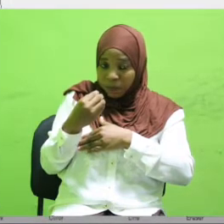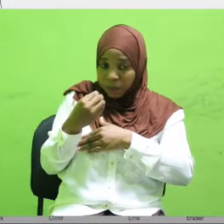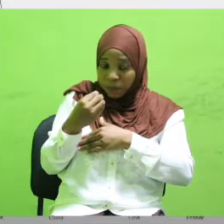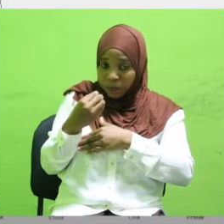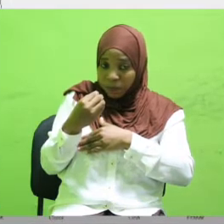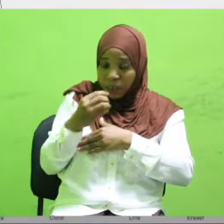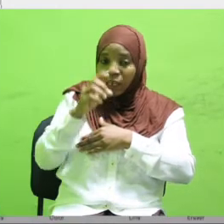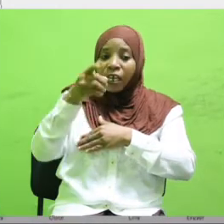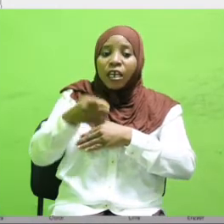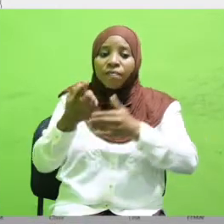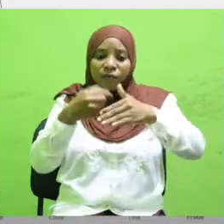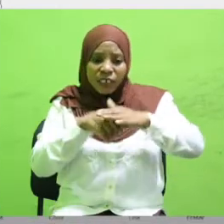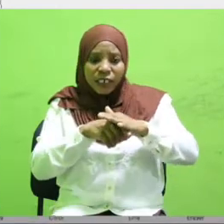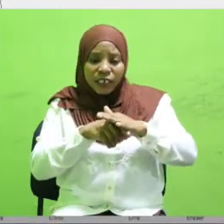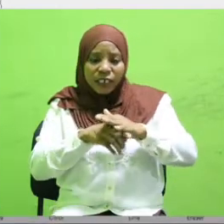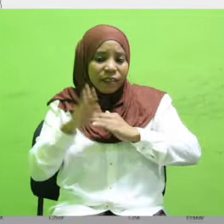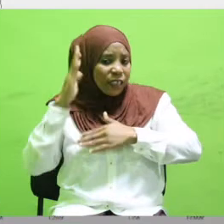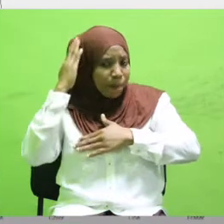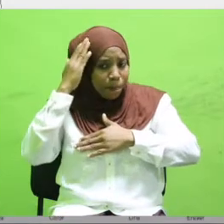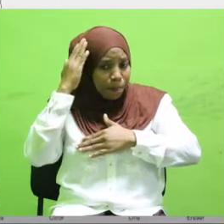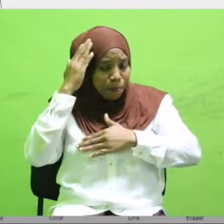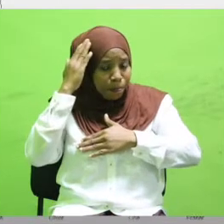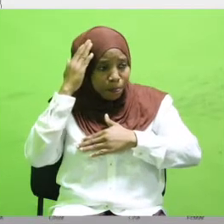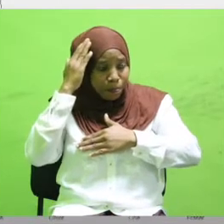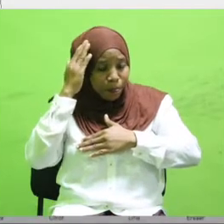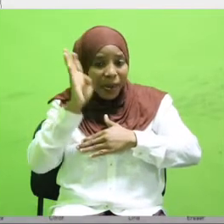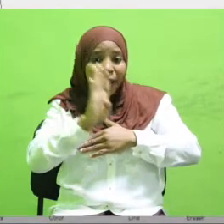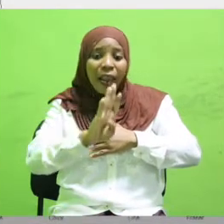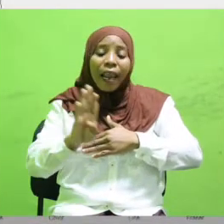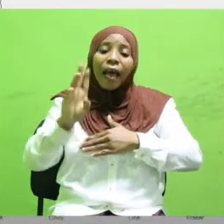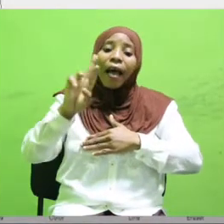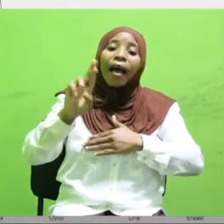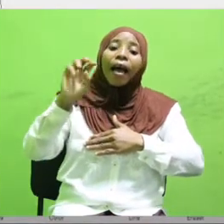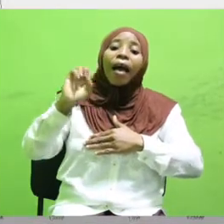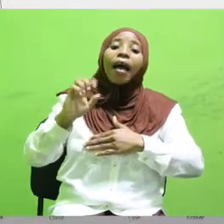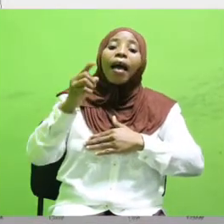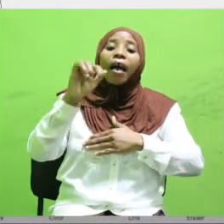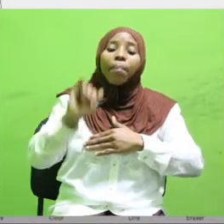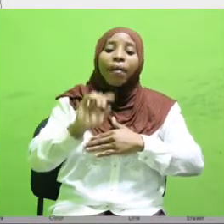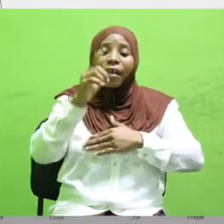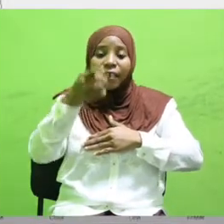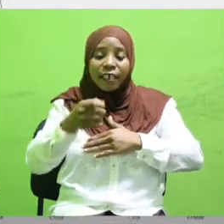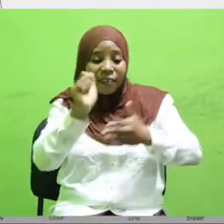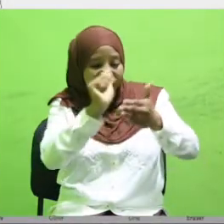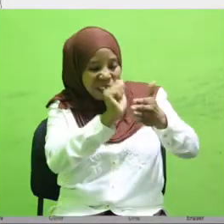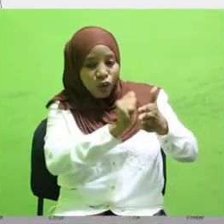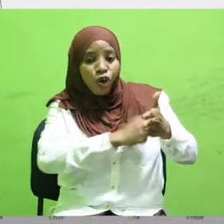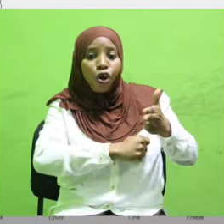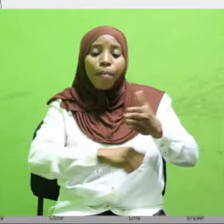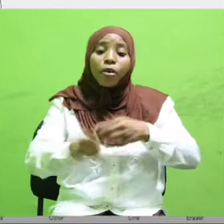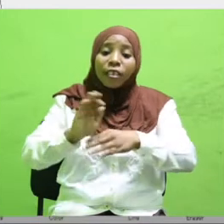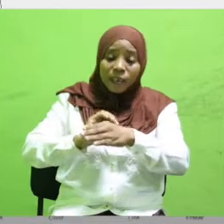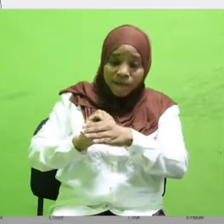have the black bread mold. The black bread mold is a common fungus which is seen to be growing